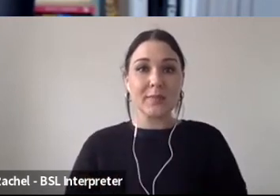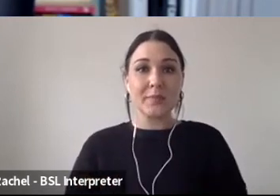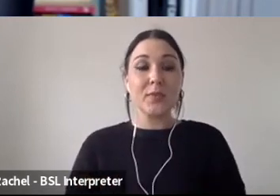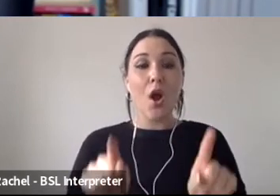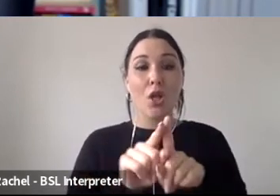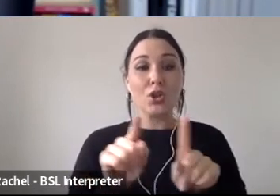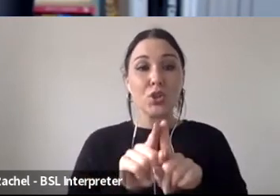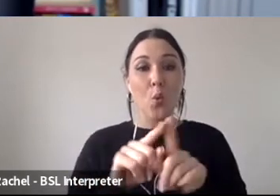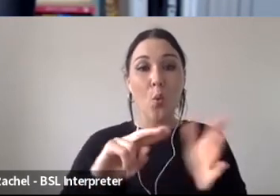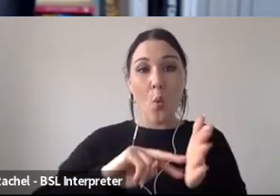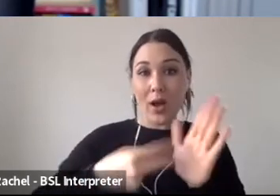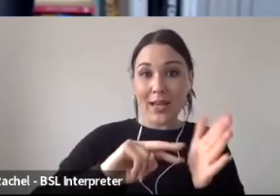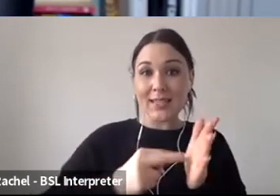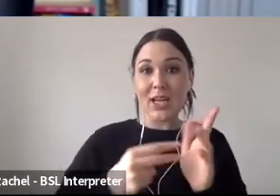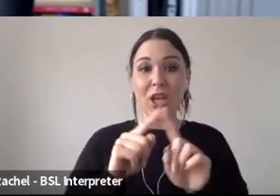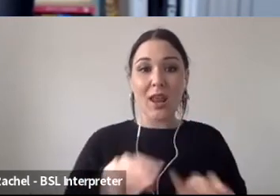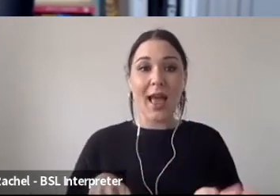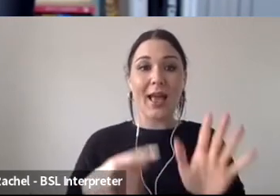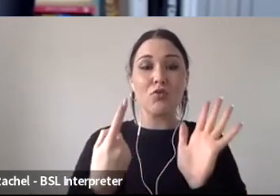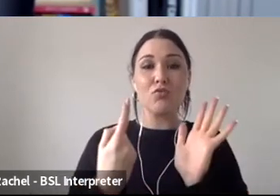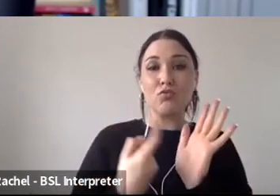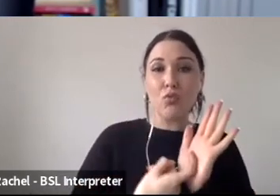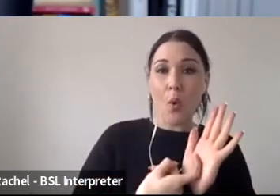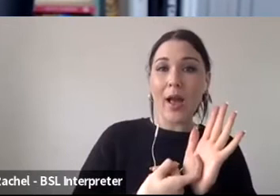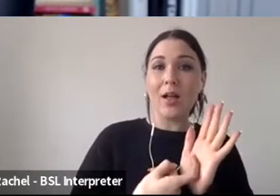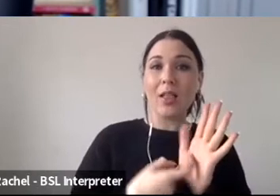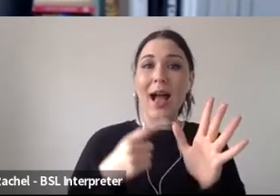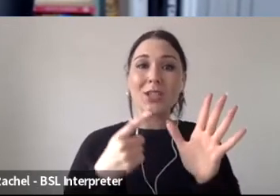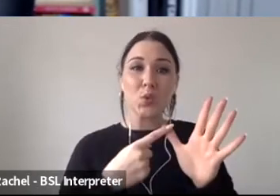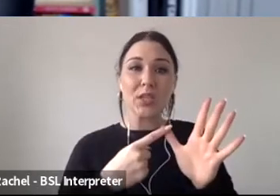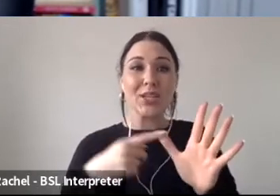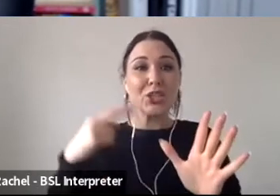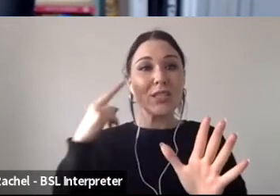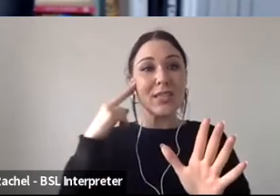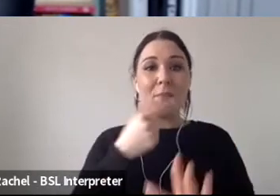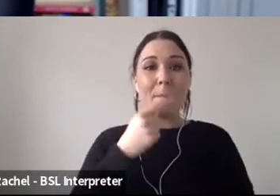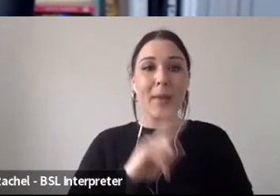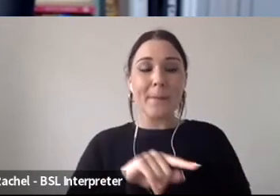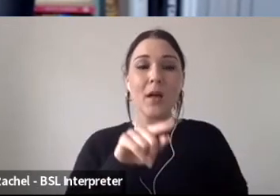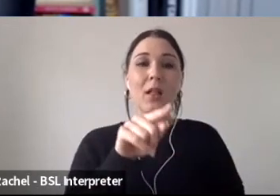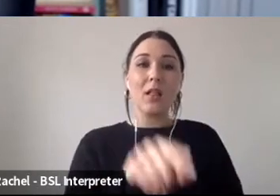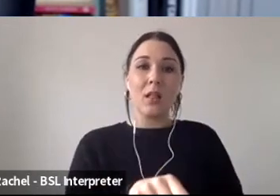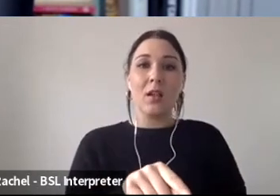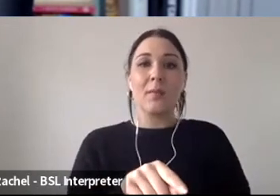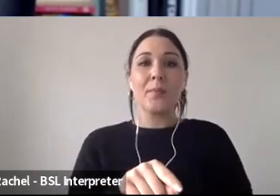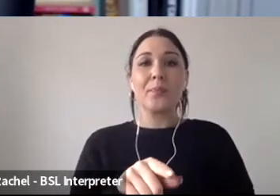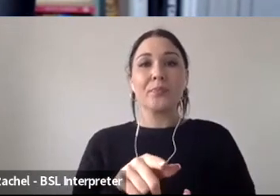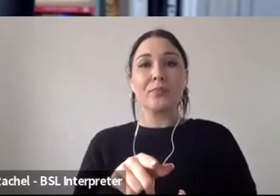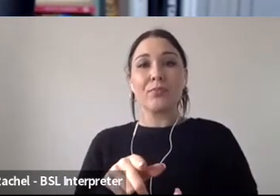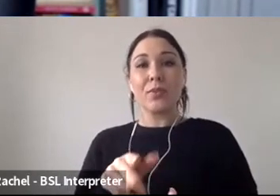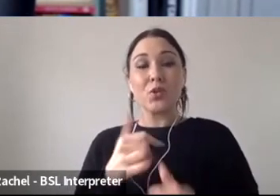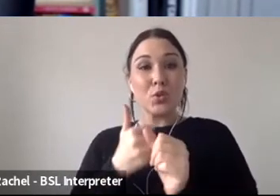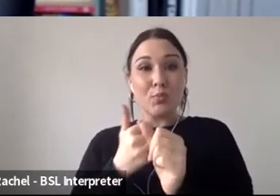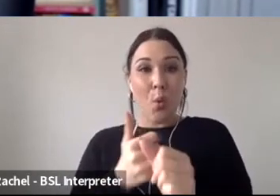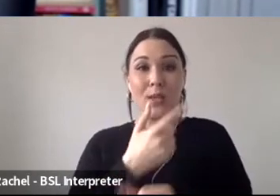Also, organisations like Royal Association for Deaf People run a service called Talk More, which supports people, particularly around mental health,